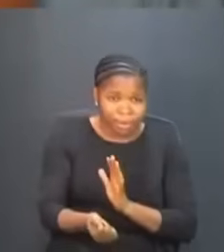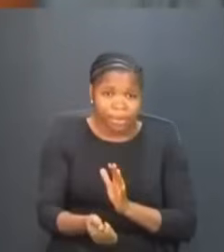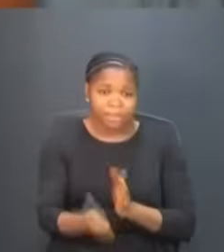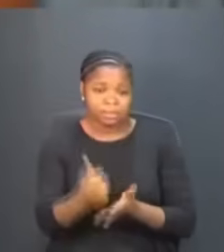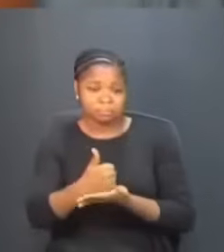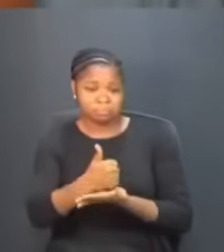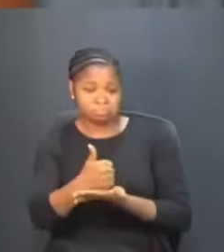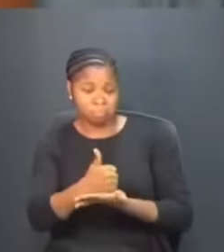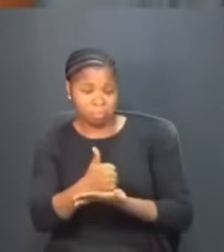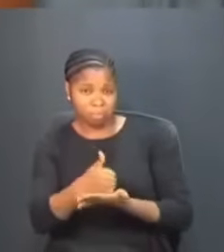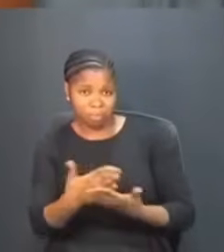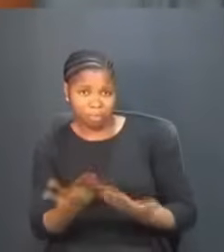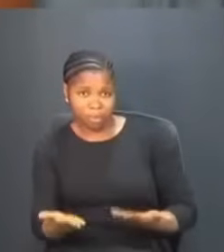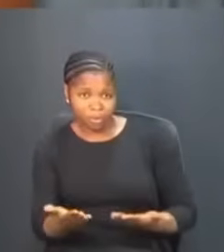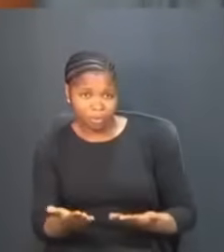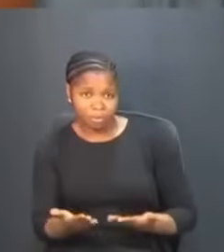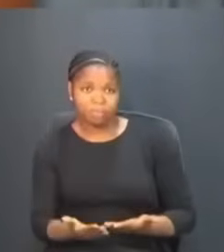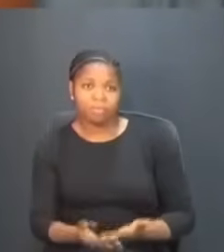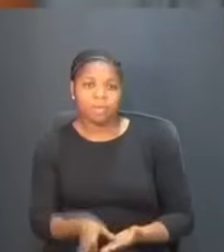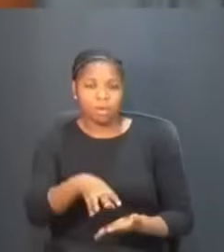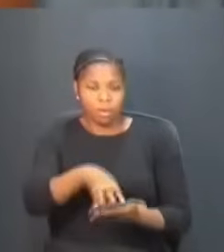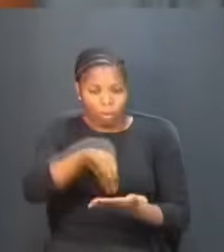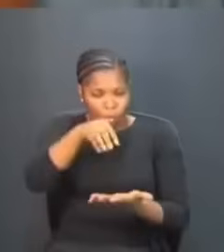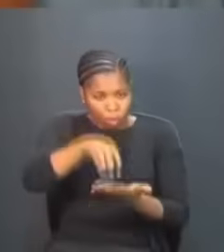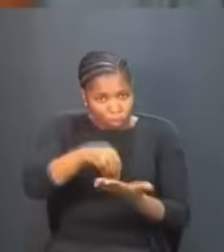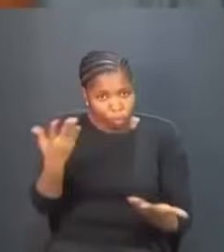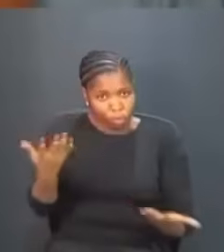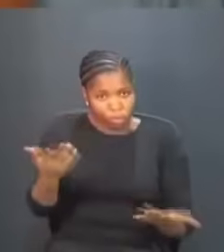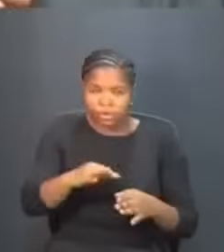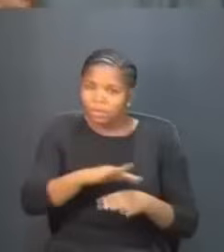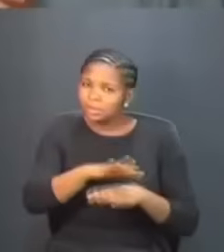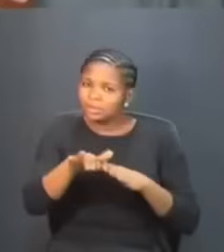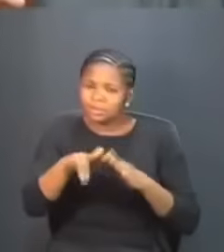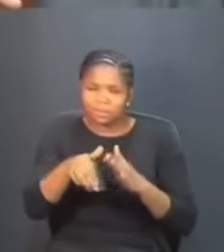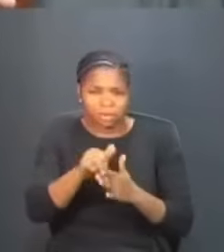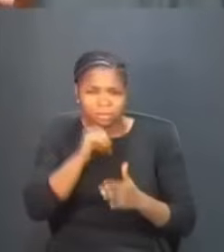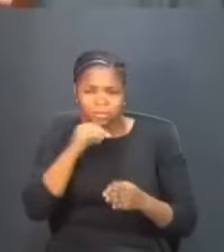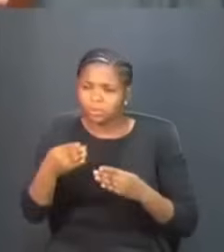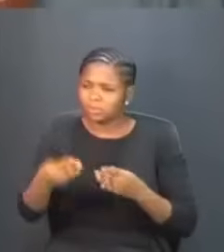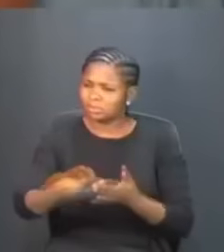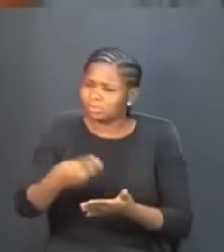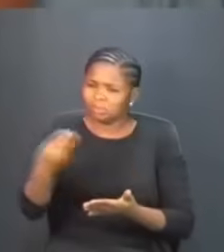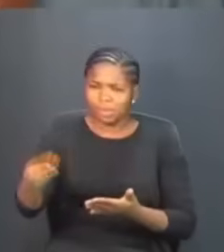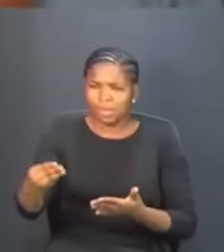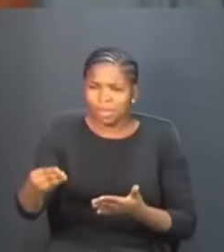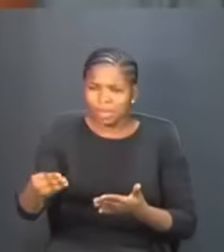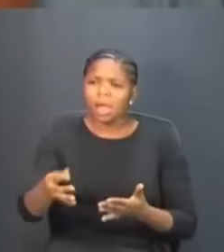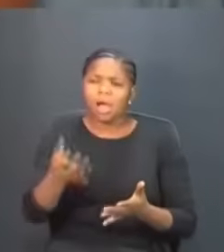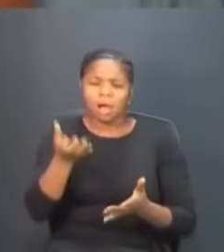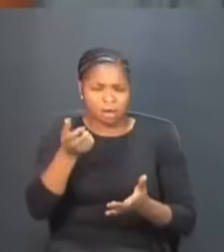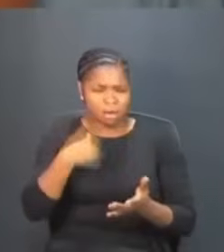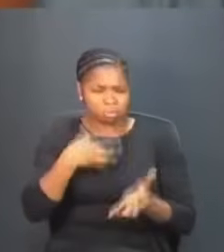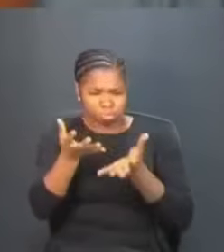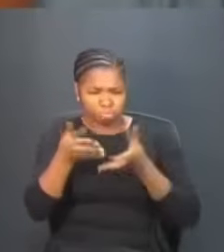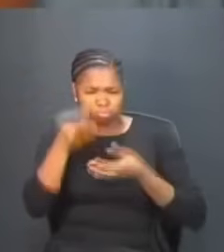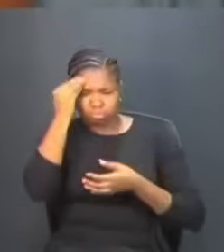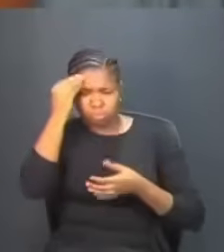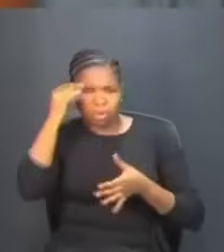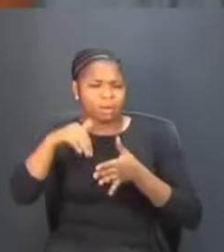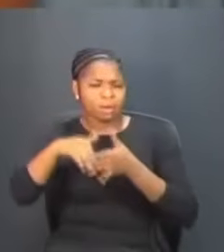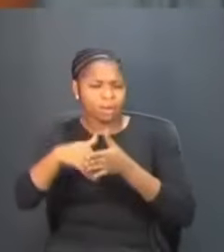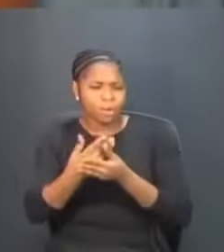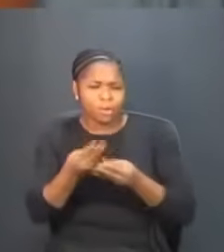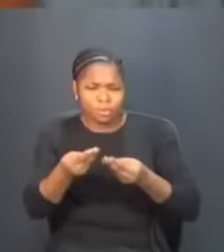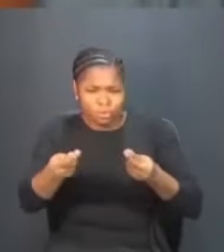buying. How are you going to make sure that that problem is resolved for farmers? That's what farmers want to hear. That's all it is. Thank you, Mr.